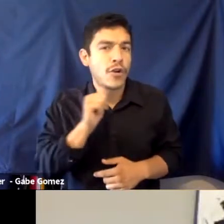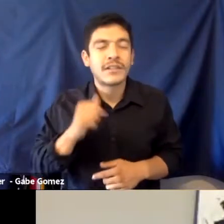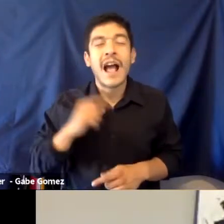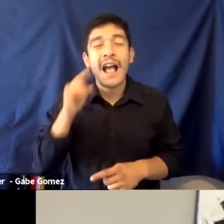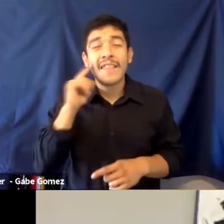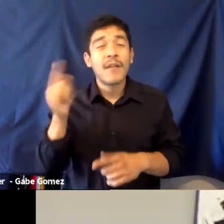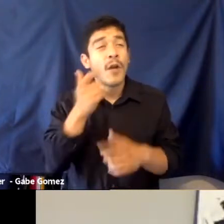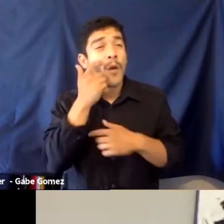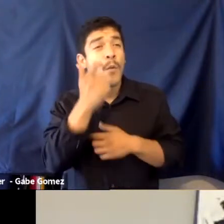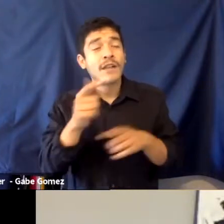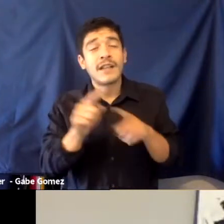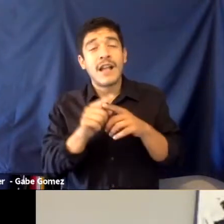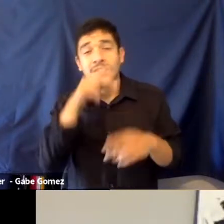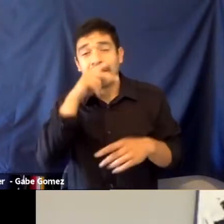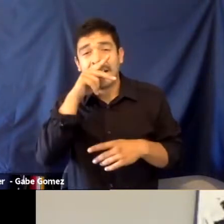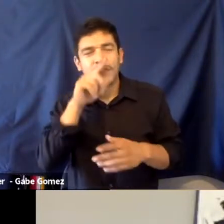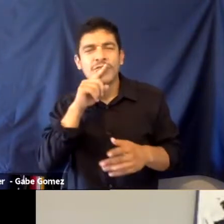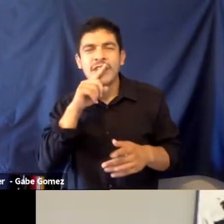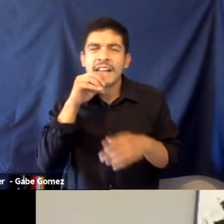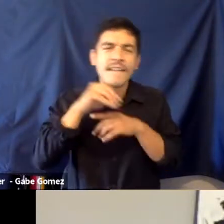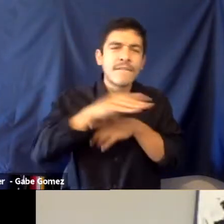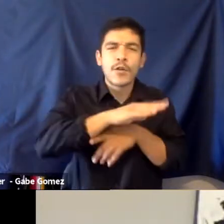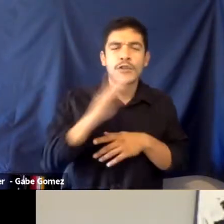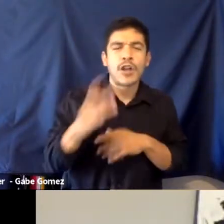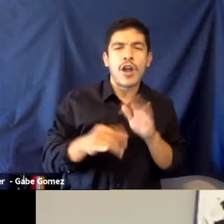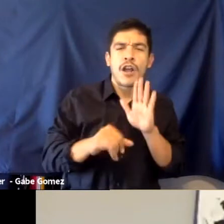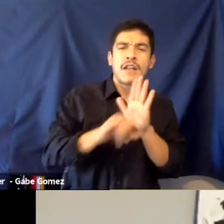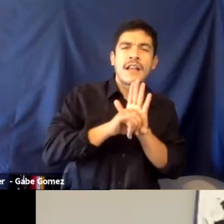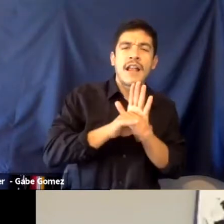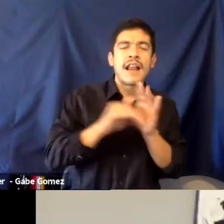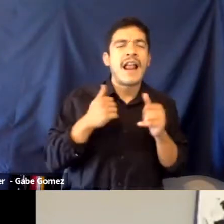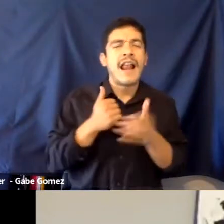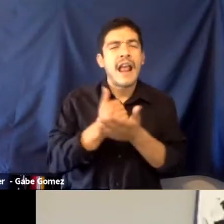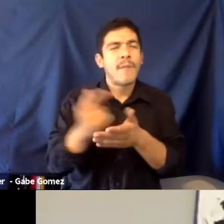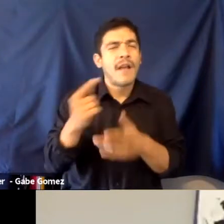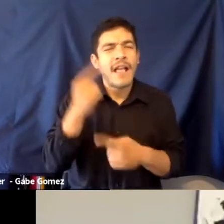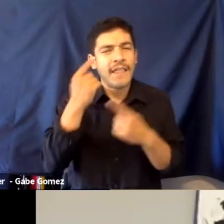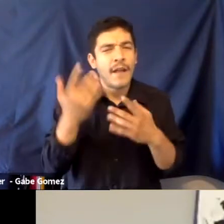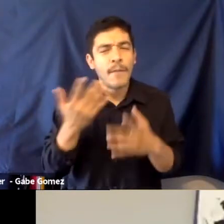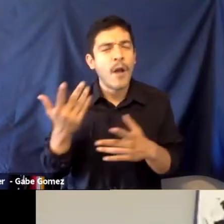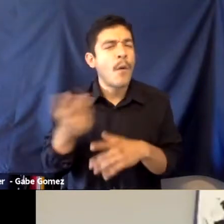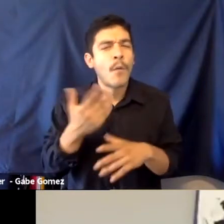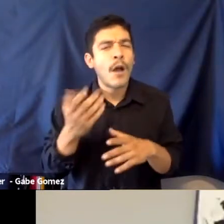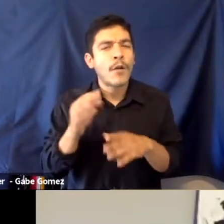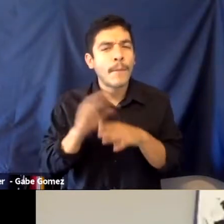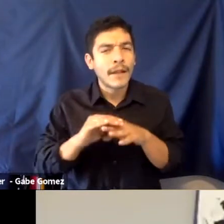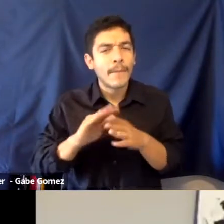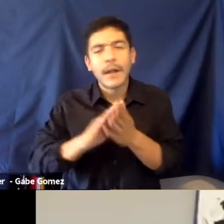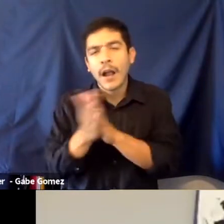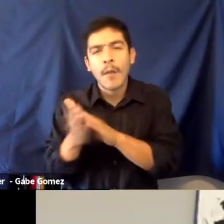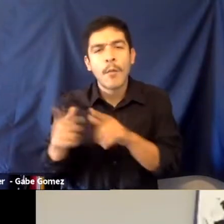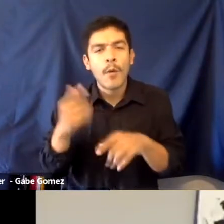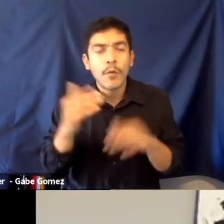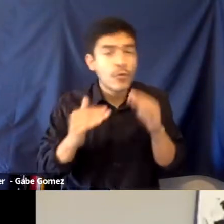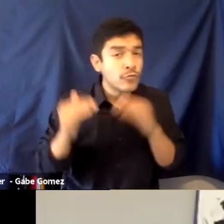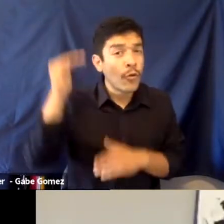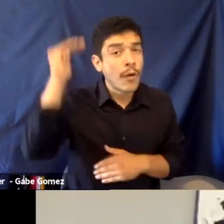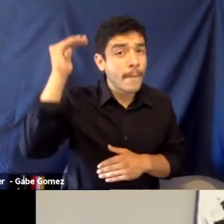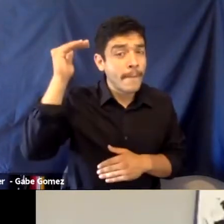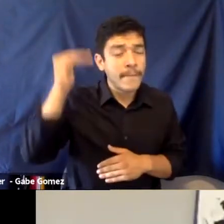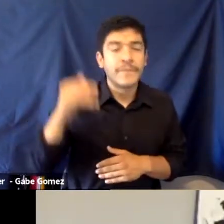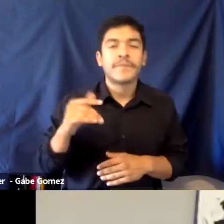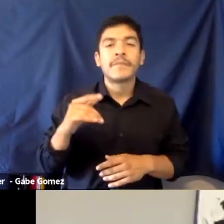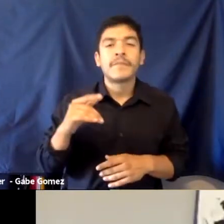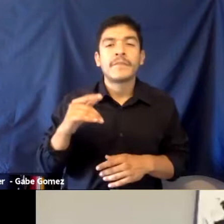our personalities, help us think about what we might want to be when we grow up. And the toys and activities that we play with as kids are